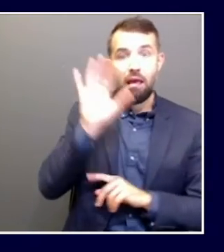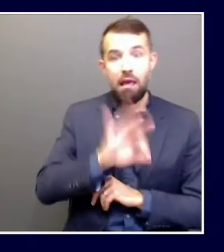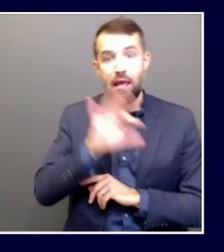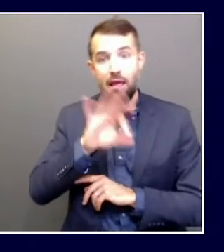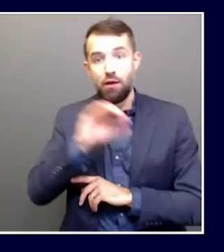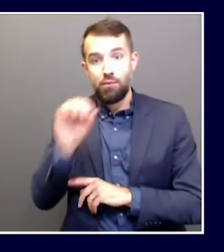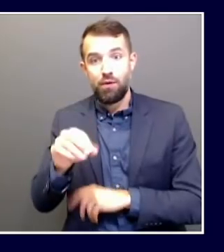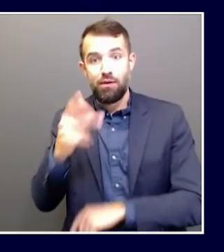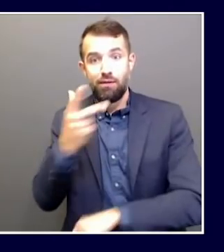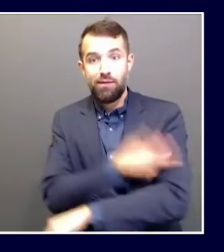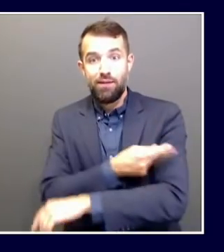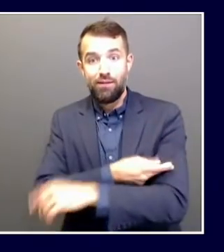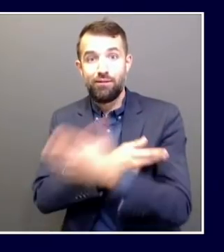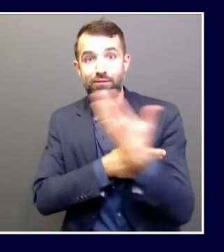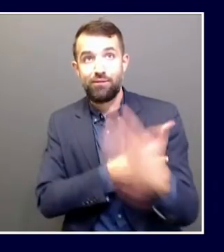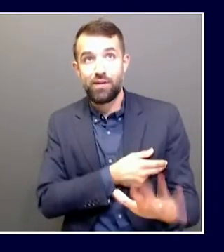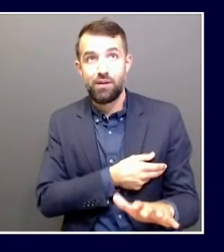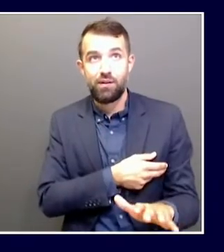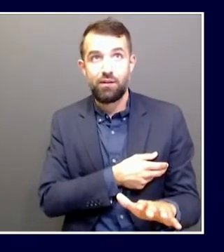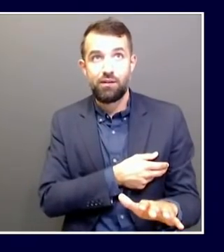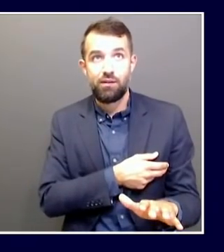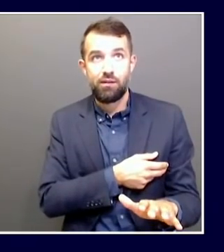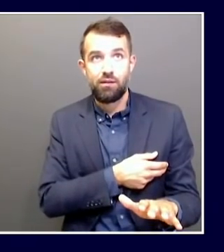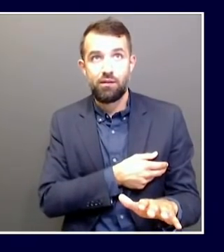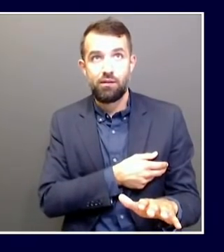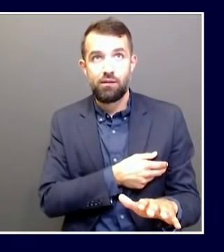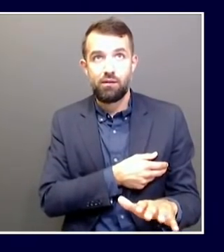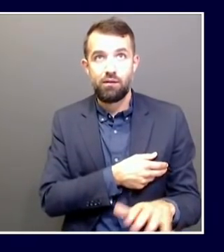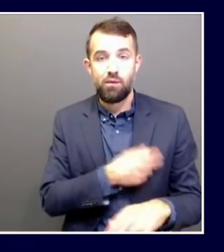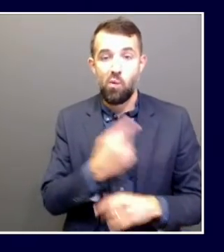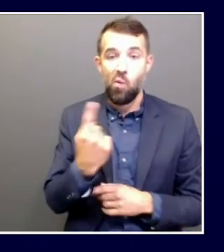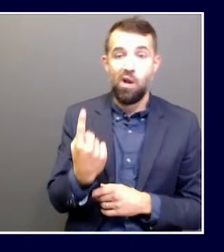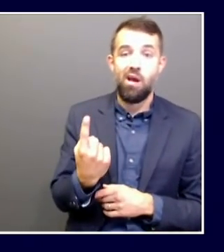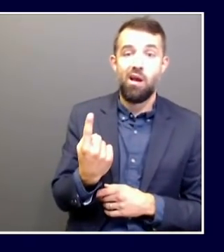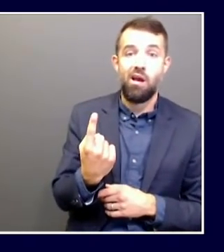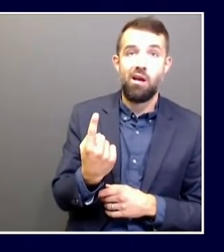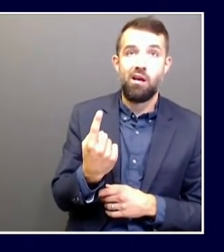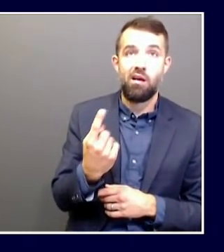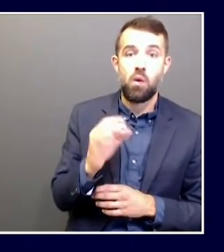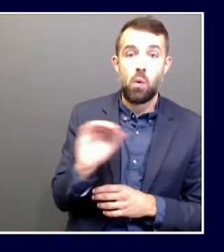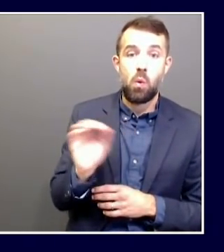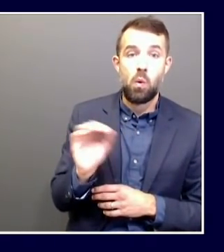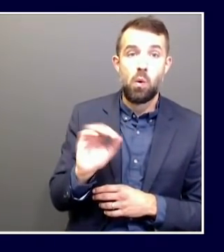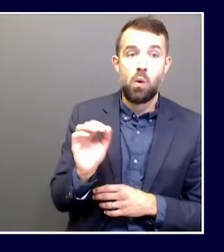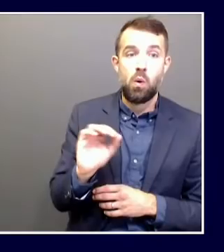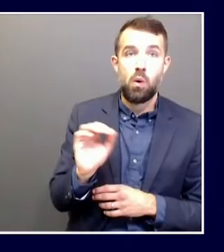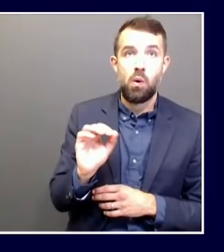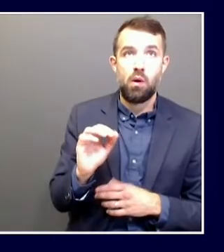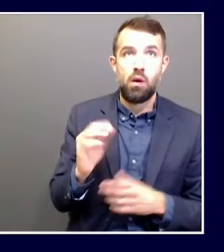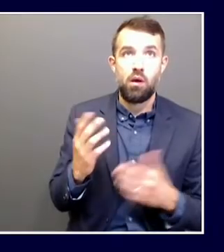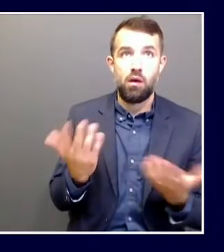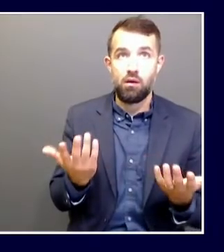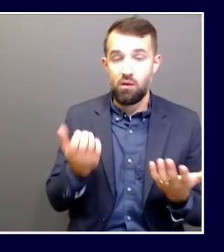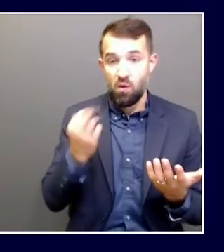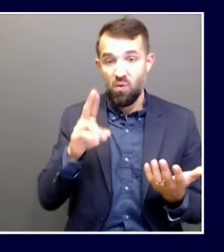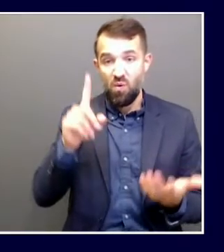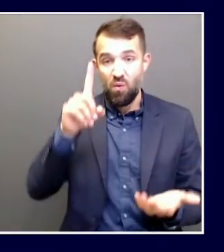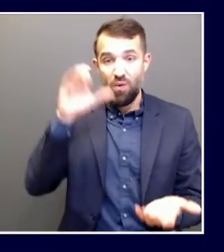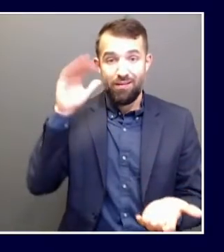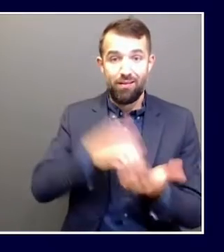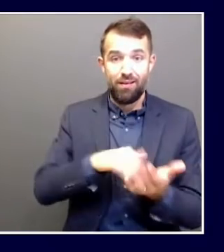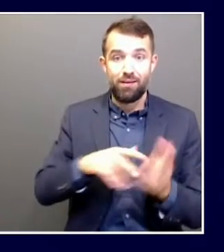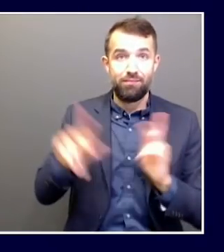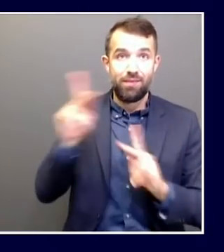make it even more extreme, 1,000 people in a ballroom, 999 of whom were vaccinated, that